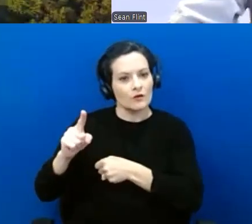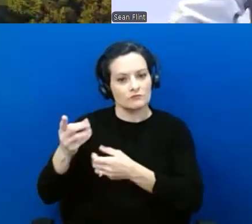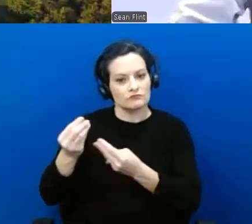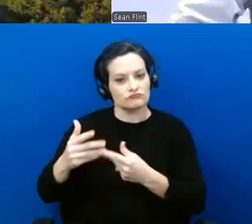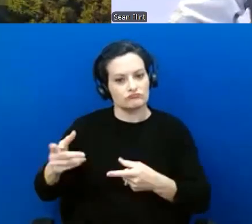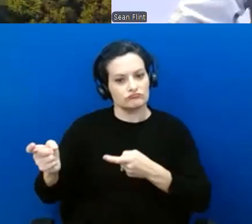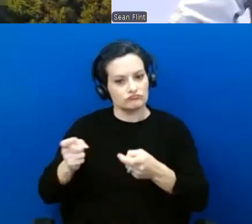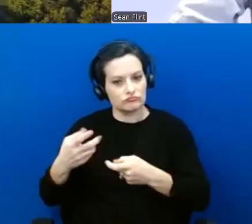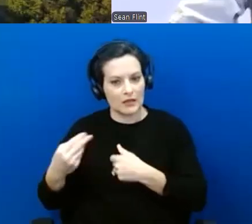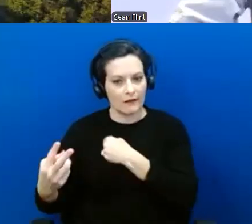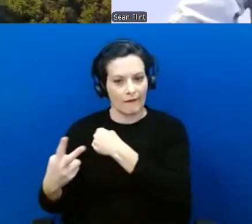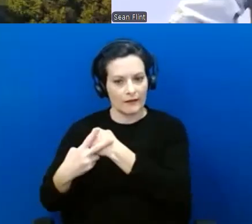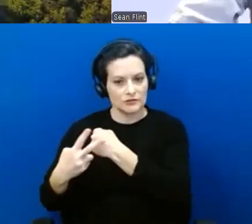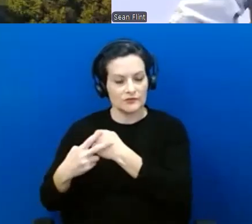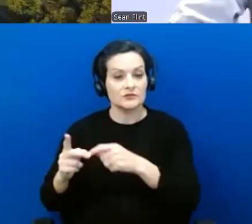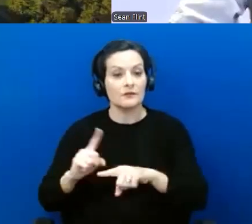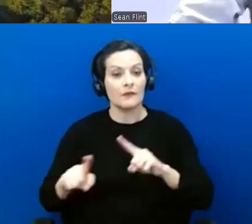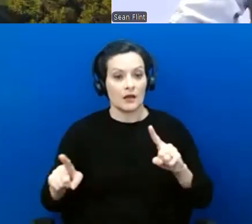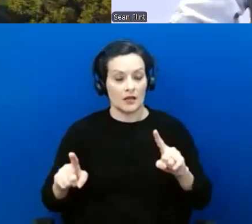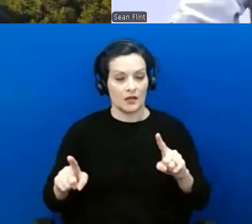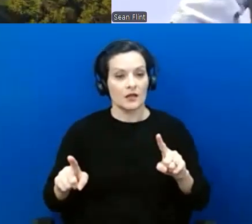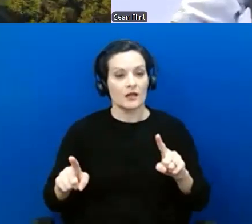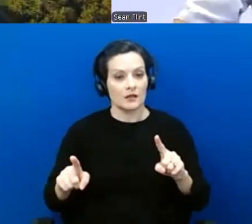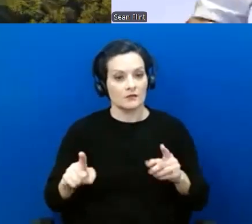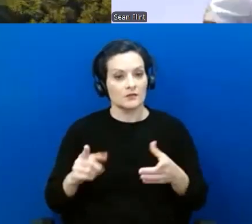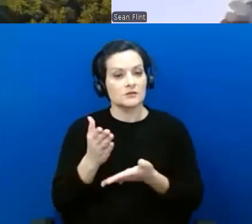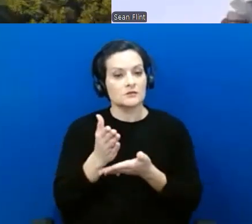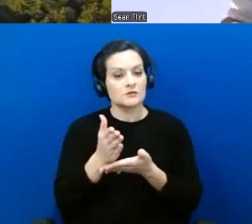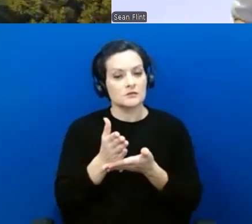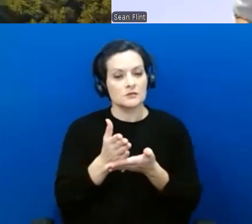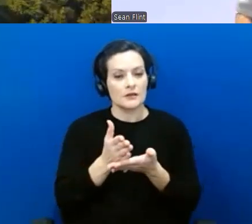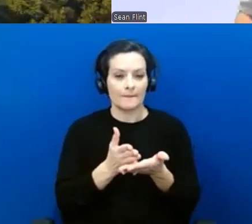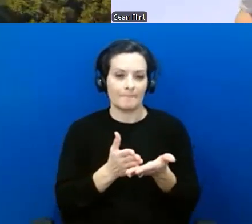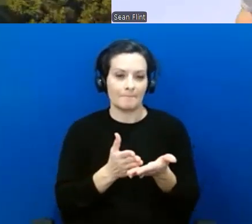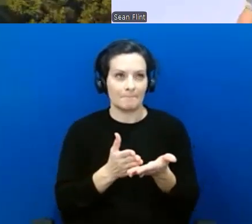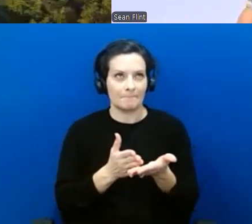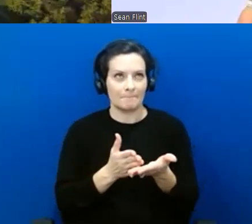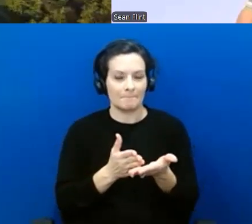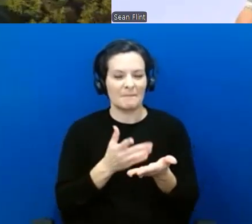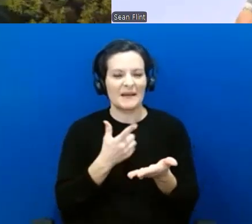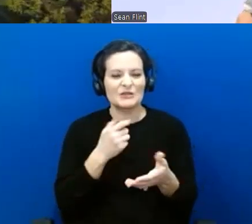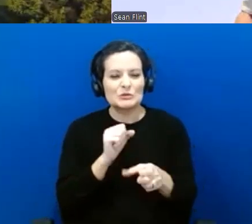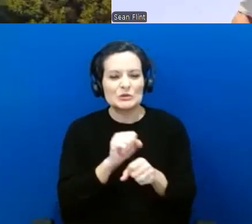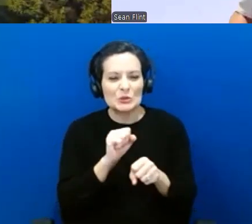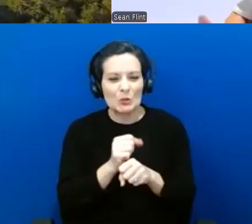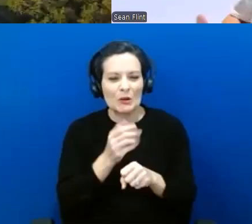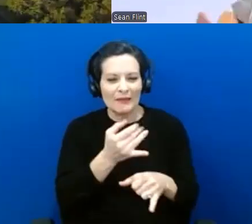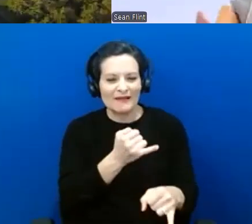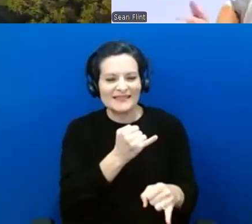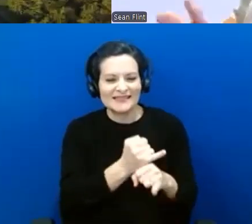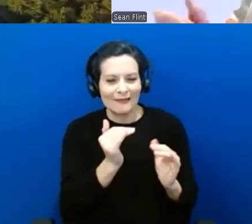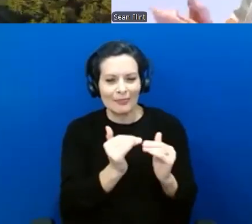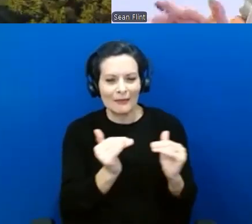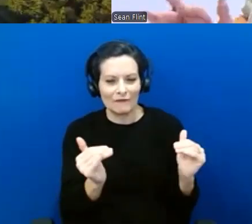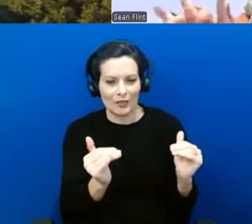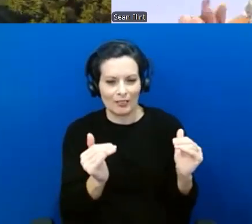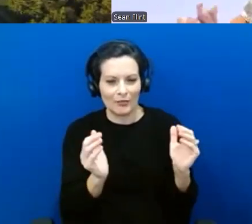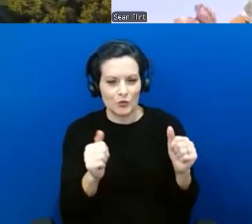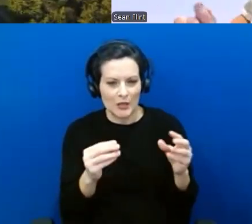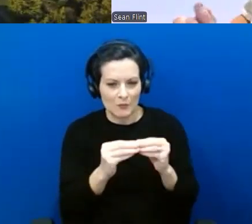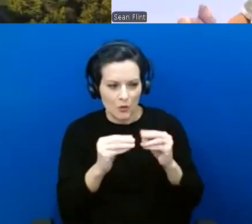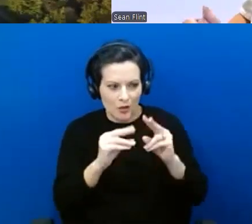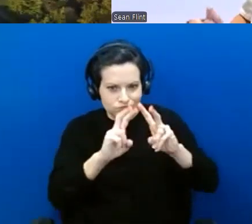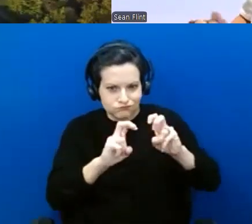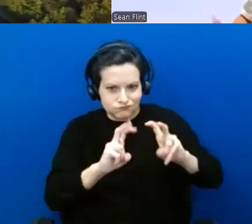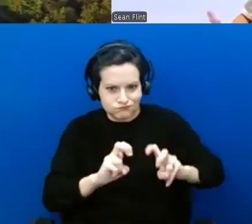conservation, but often like some of the most interesting work is at that site level, because you can really dig into the